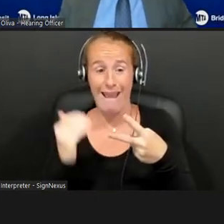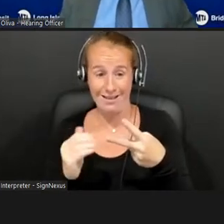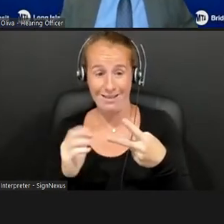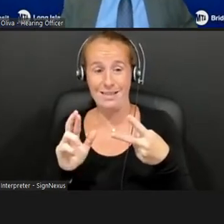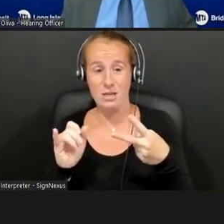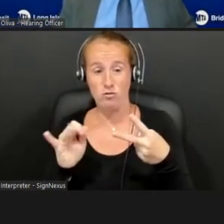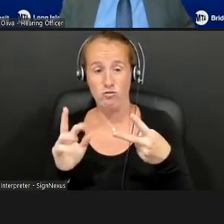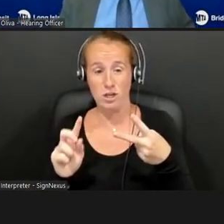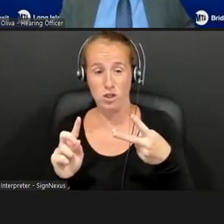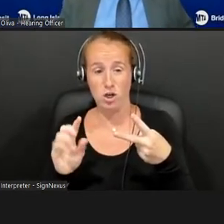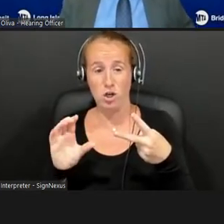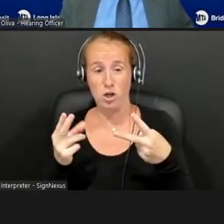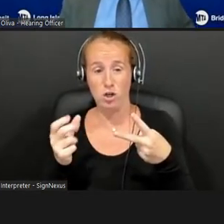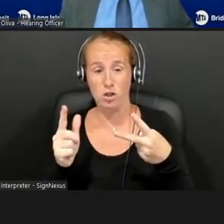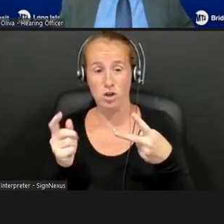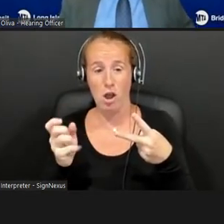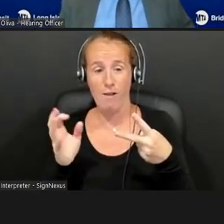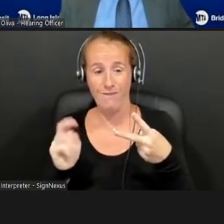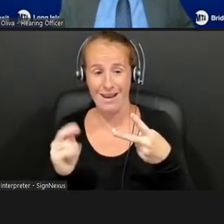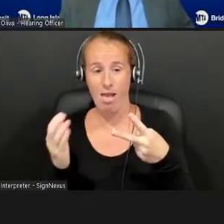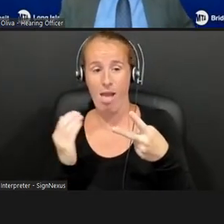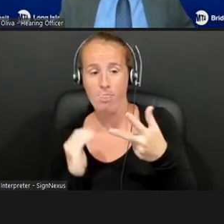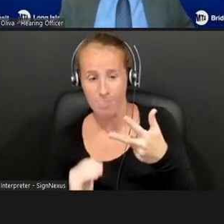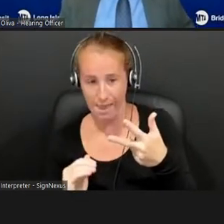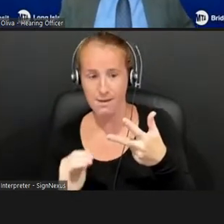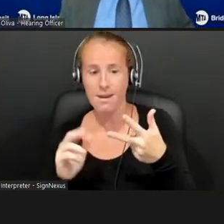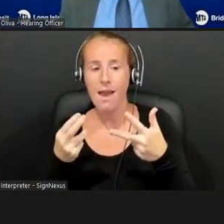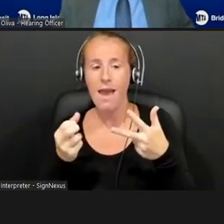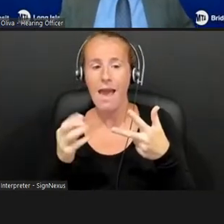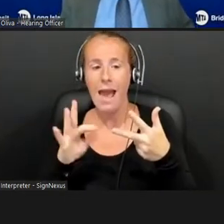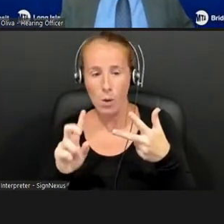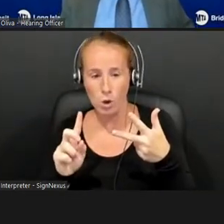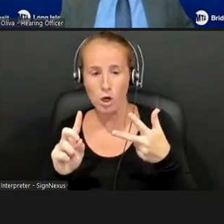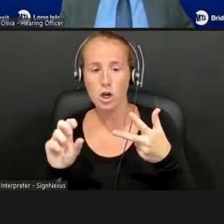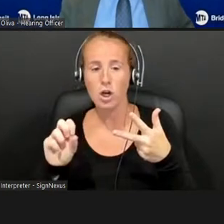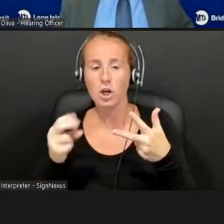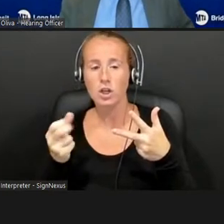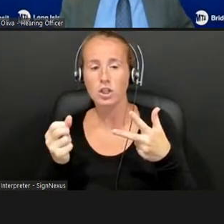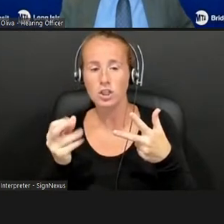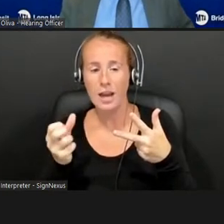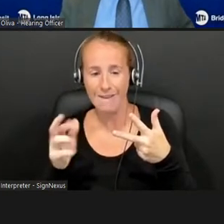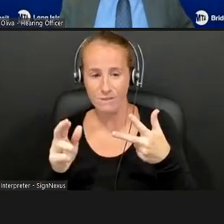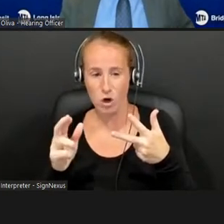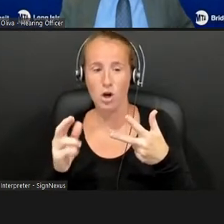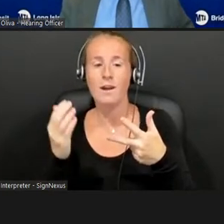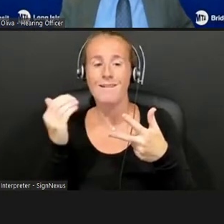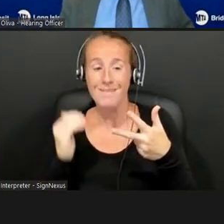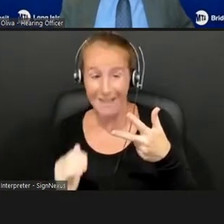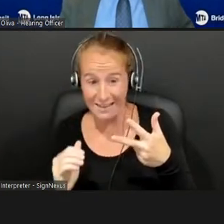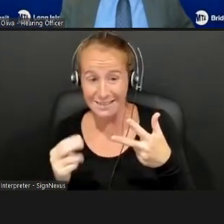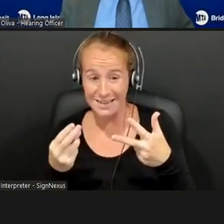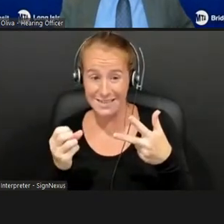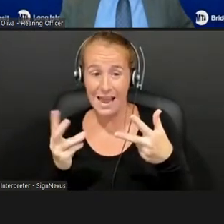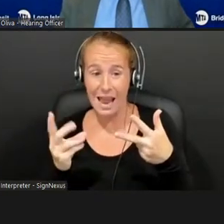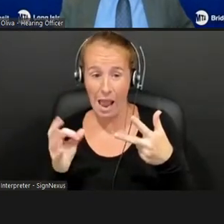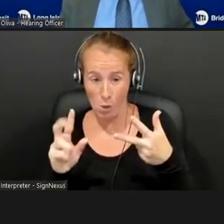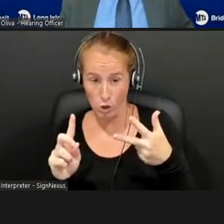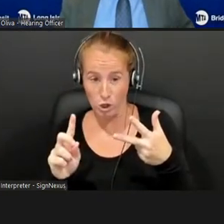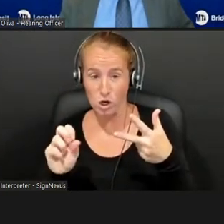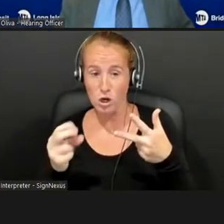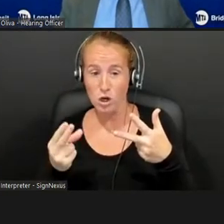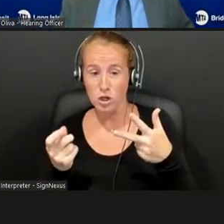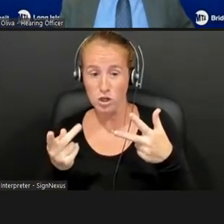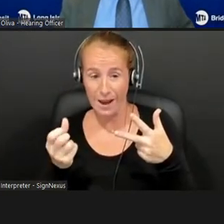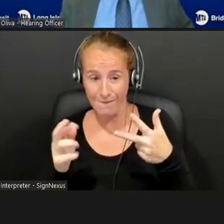followed by Howard Schaefer our next speaker is Howard Schaefer followed by Rosalie